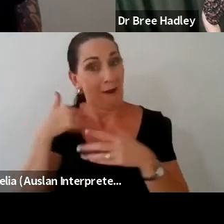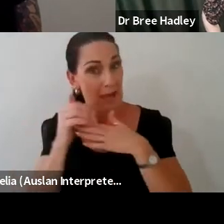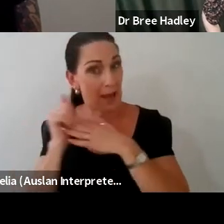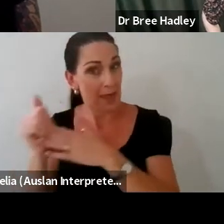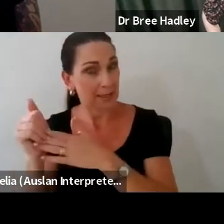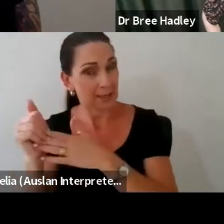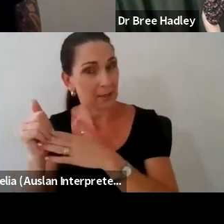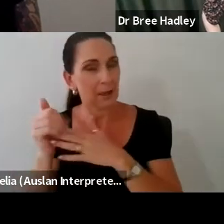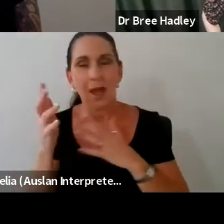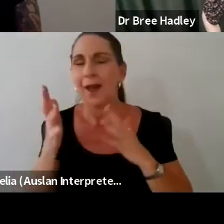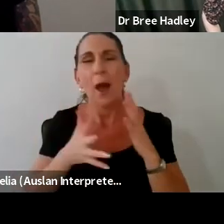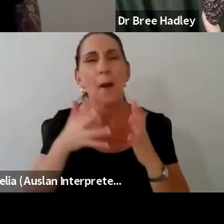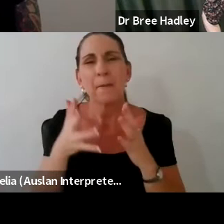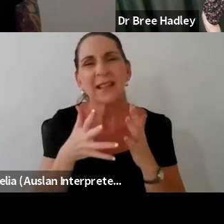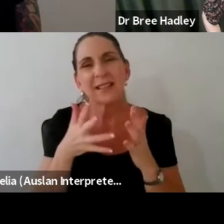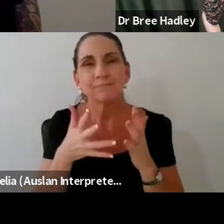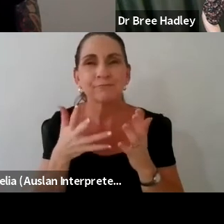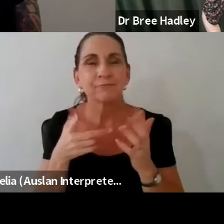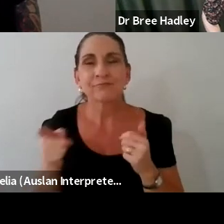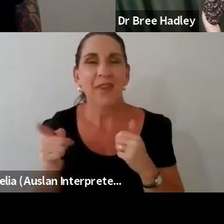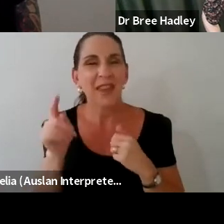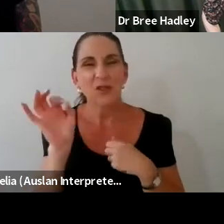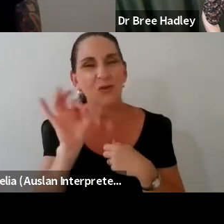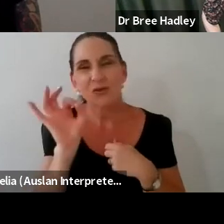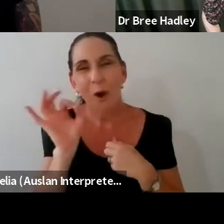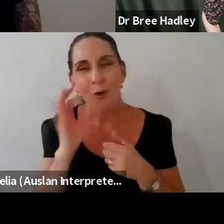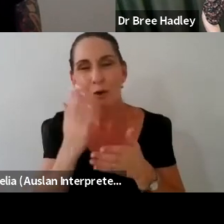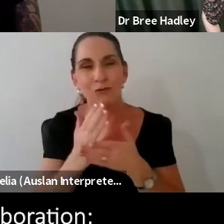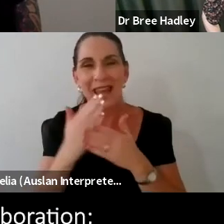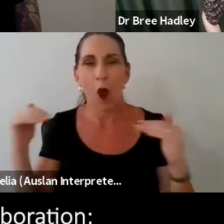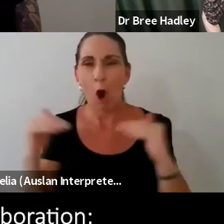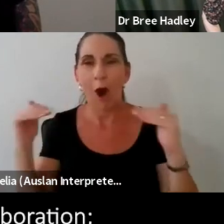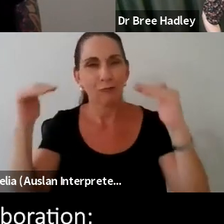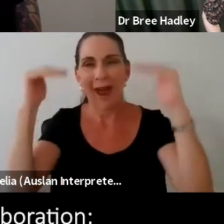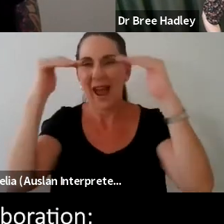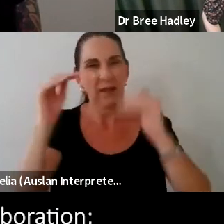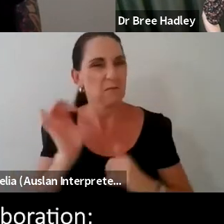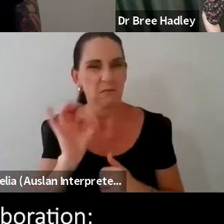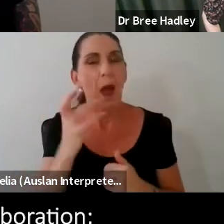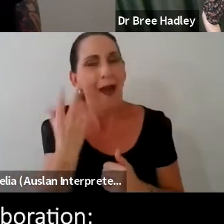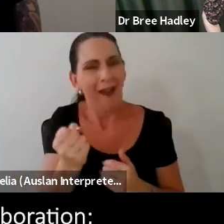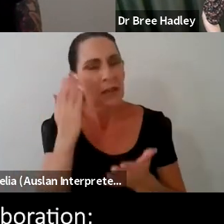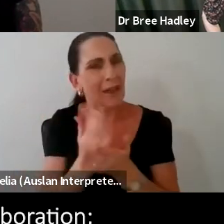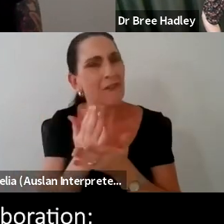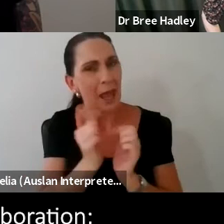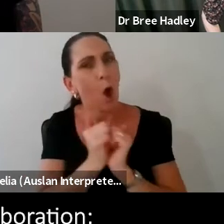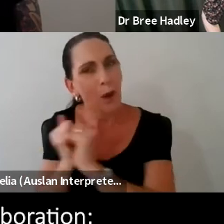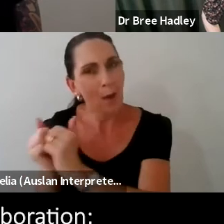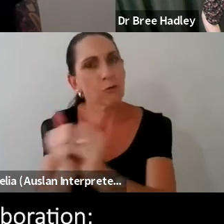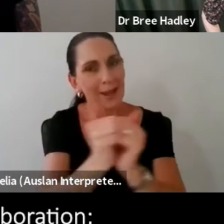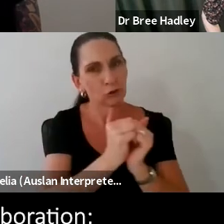not at all, there's not really a hierarchy there. There is a collaboration and